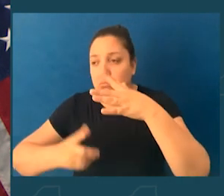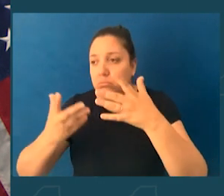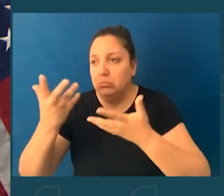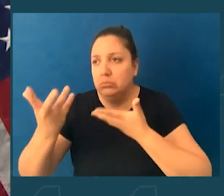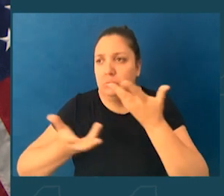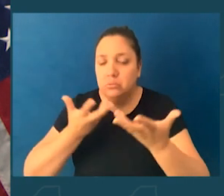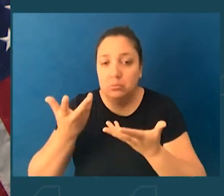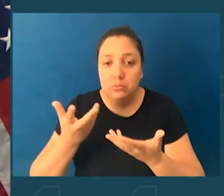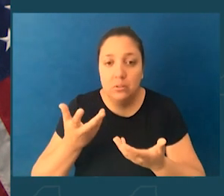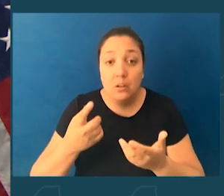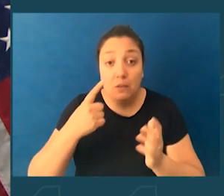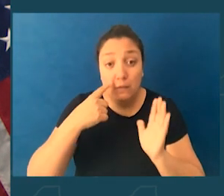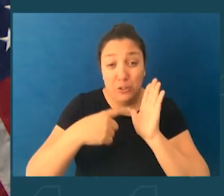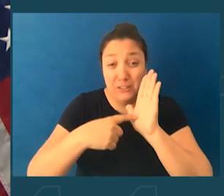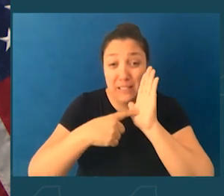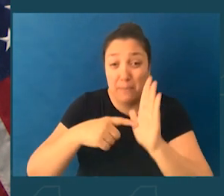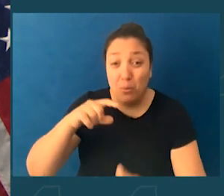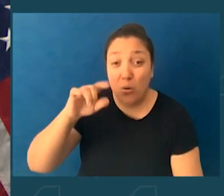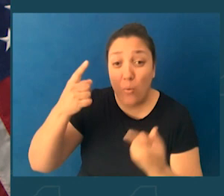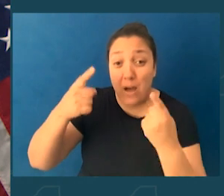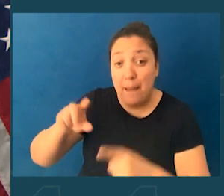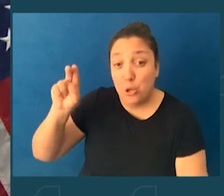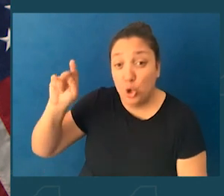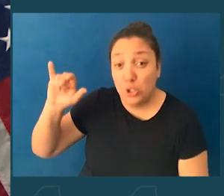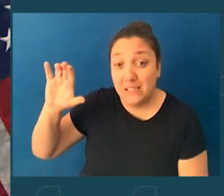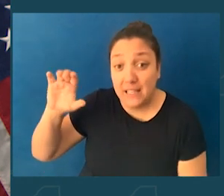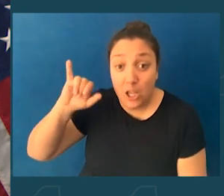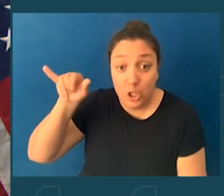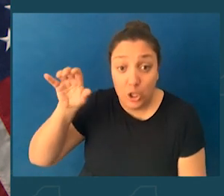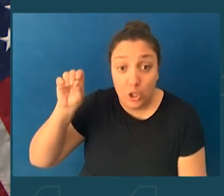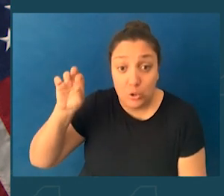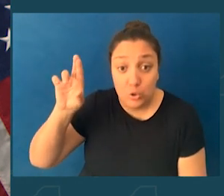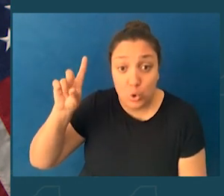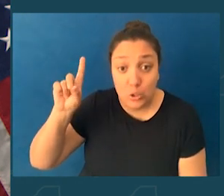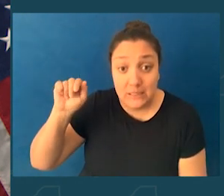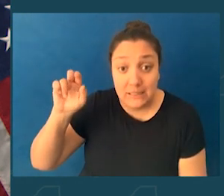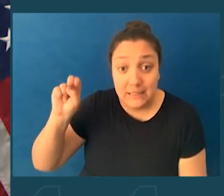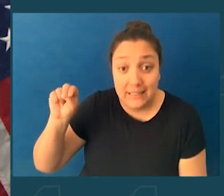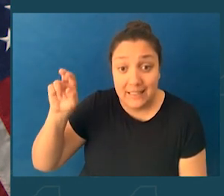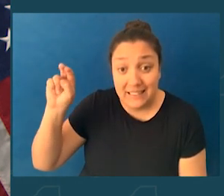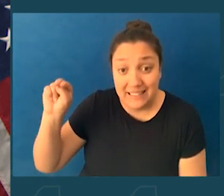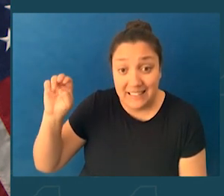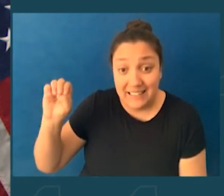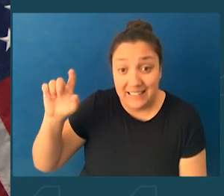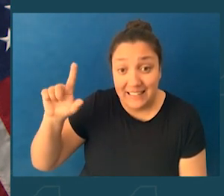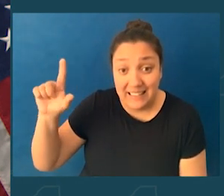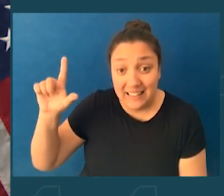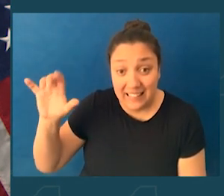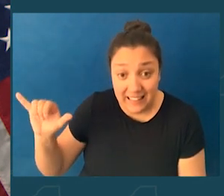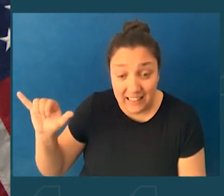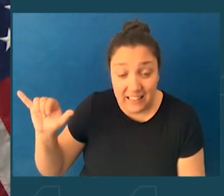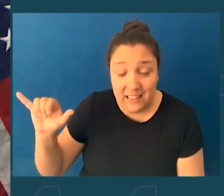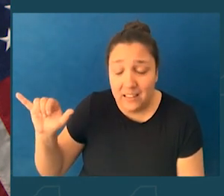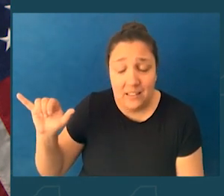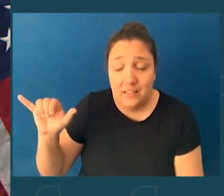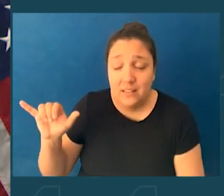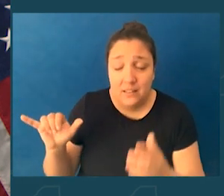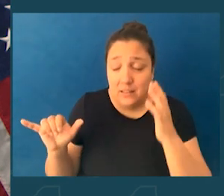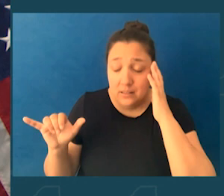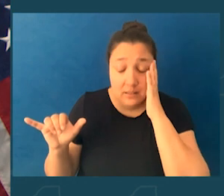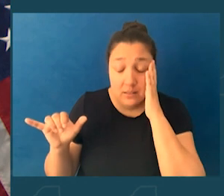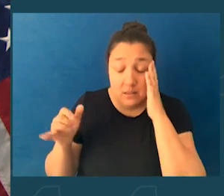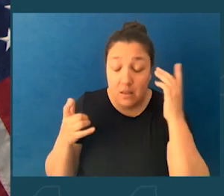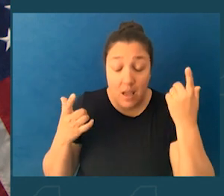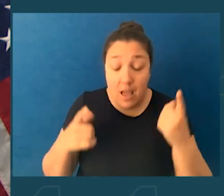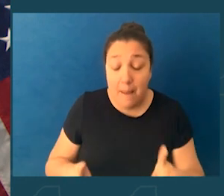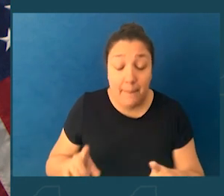young man, Jordan Neely, who was in New York City in the throes of a crisis, who was tragically killed on the subway this week.